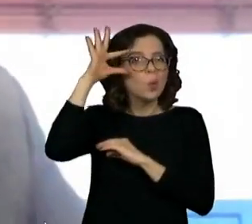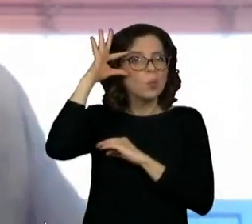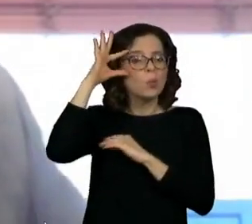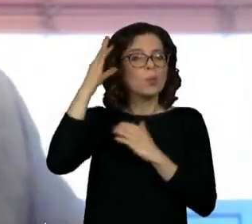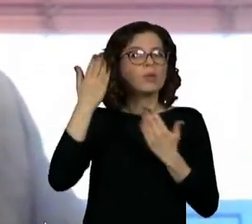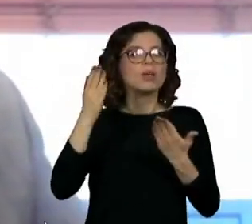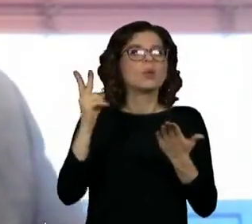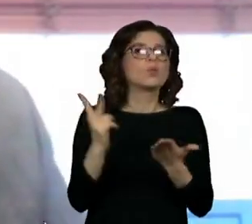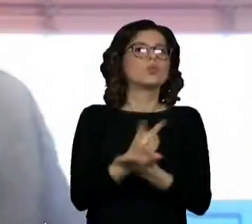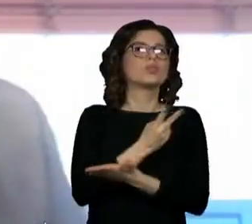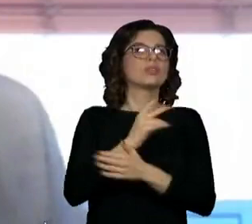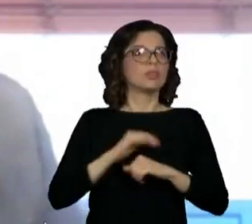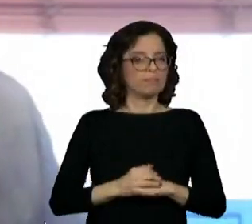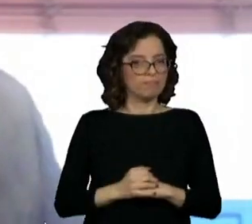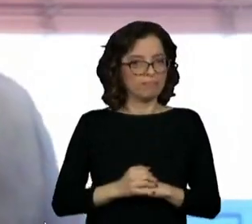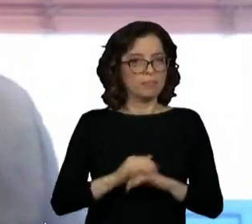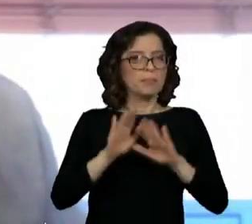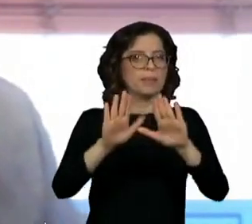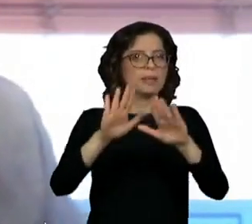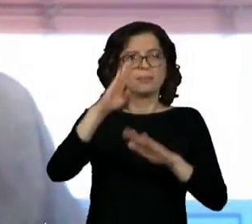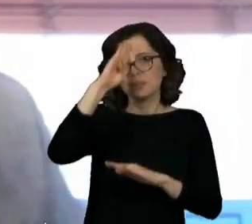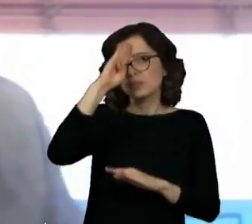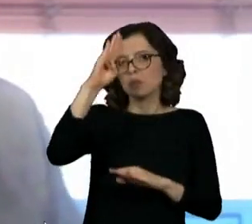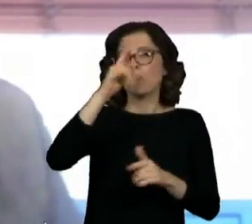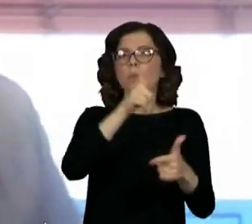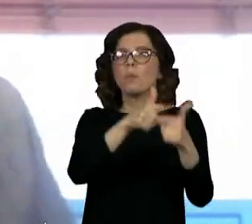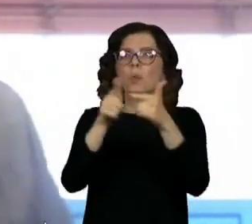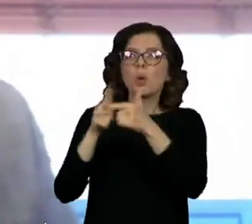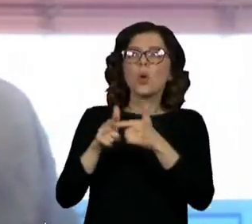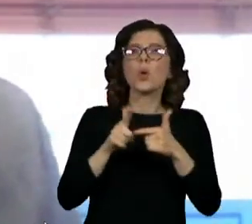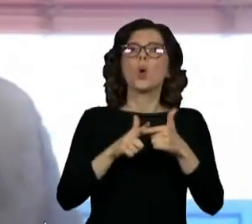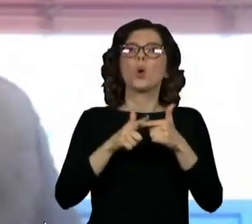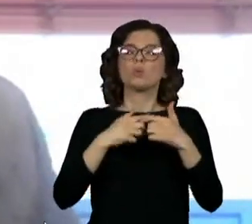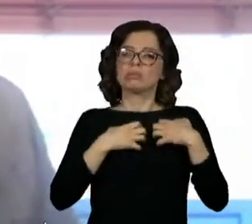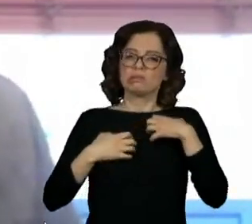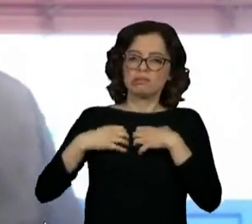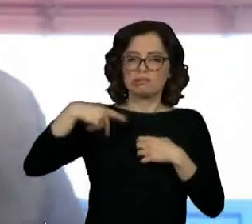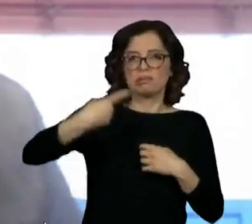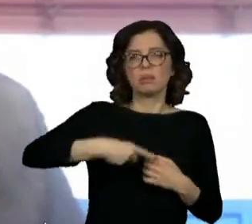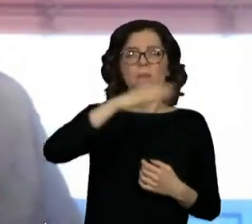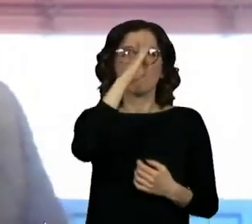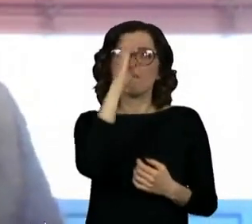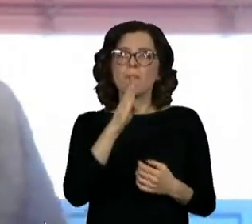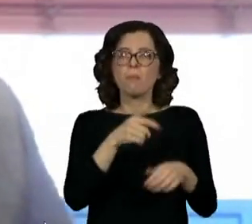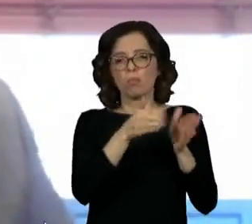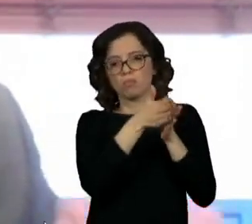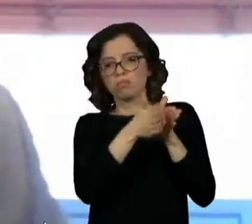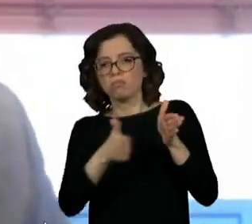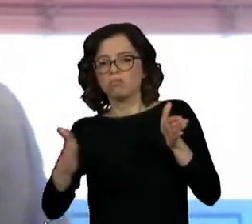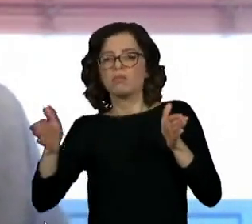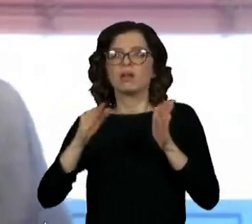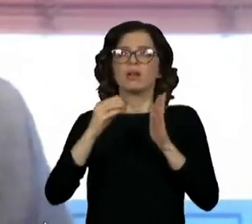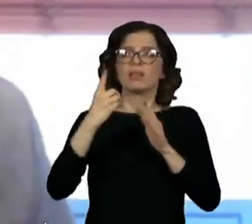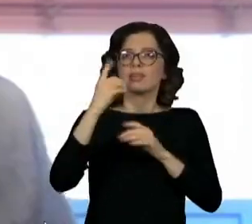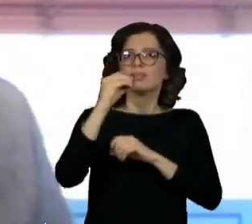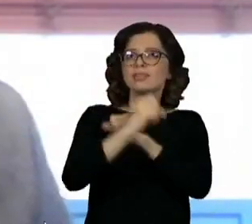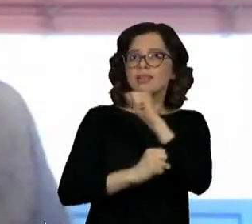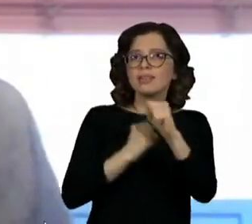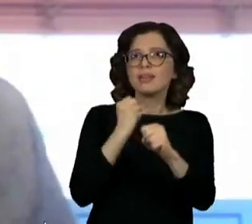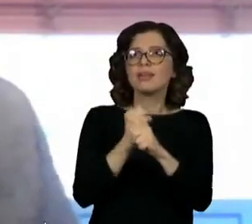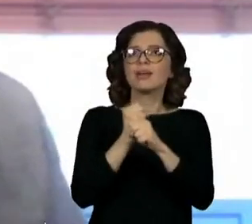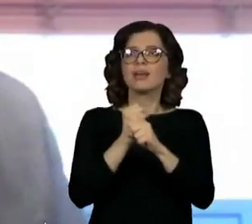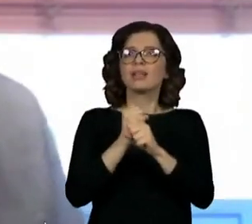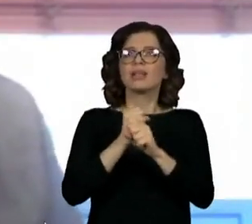shame. But most importantly, Brazil, the problems that have afflicted Brazil over the last decade that caused so much